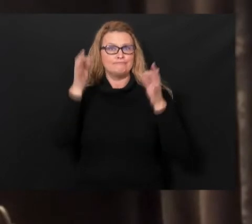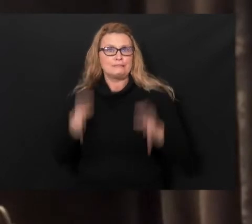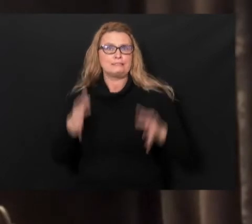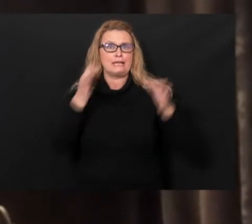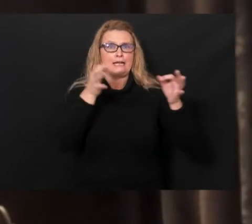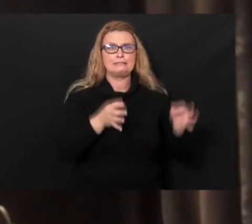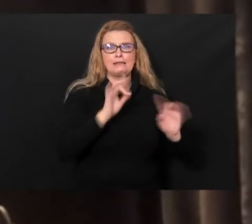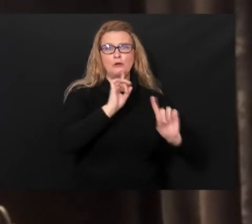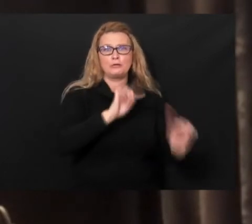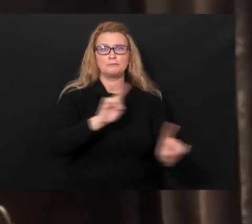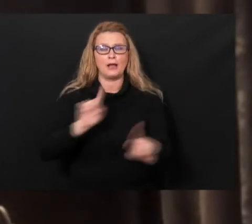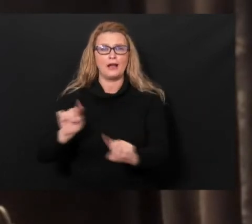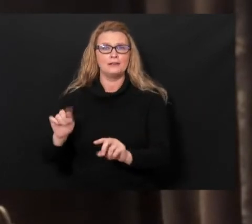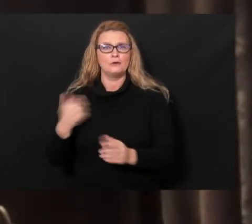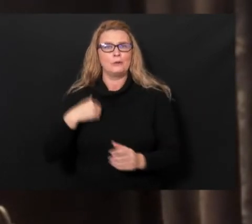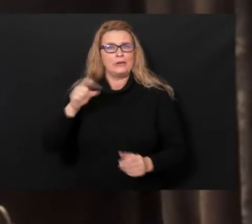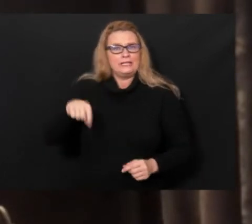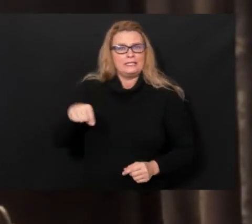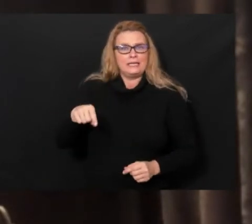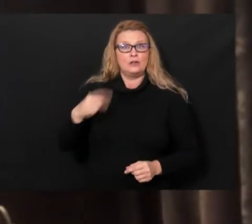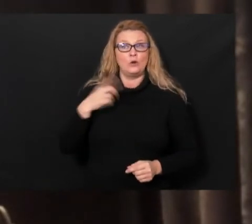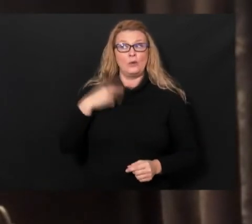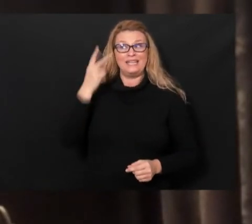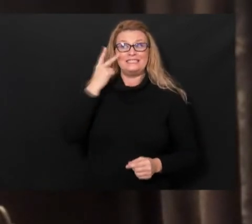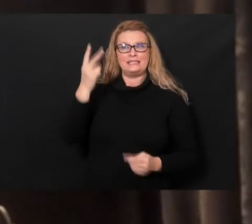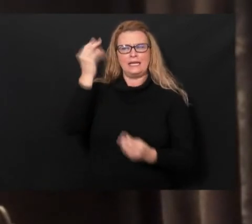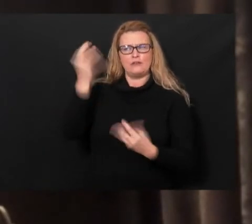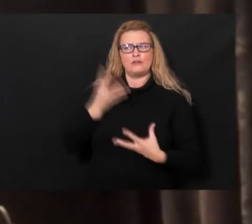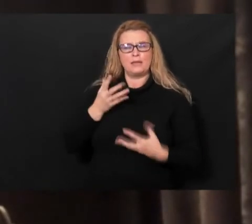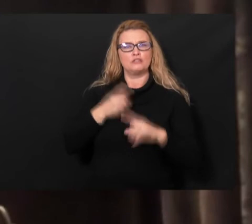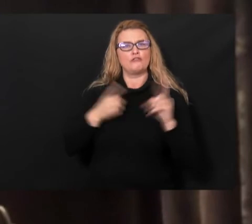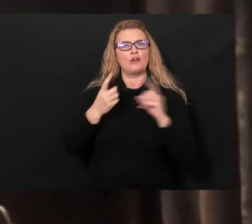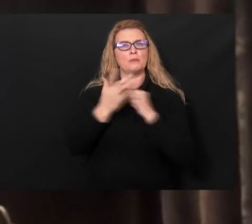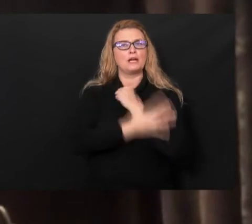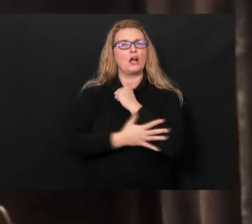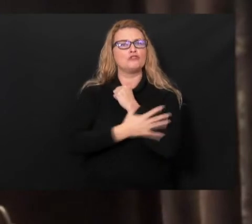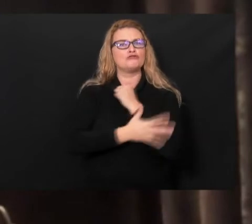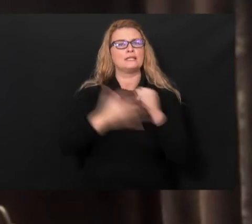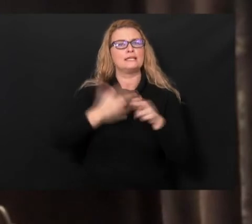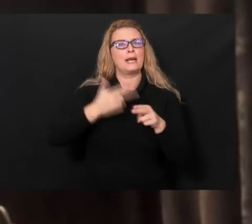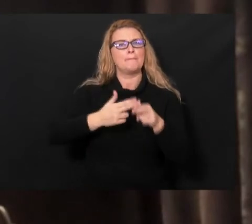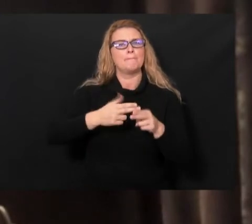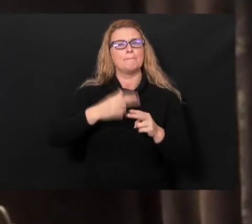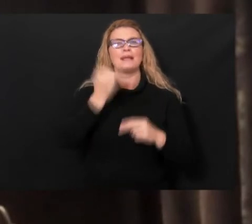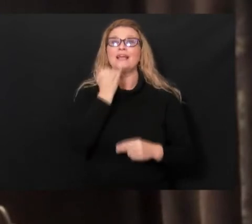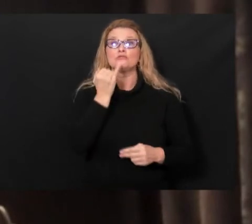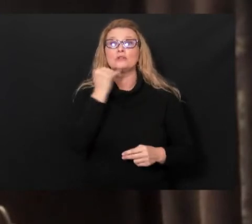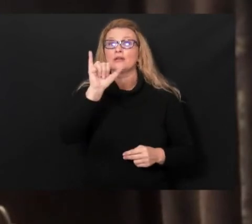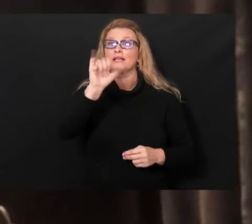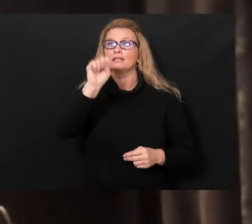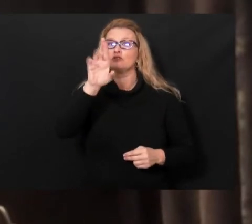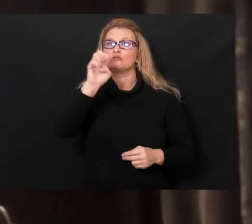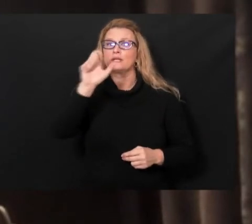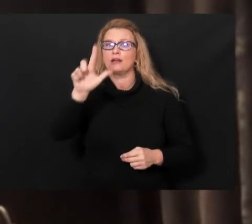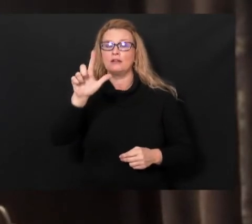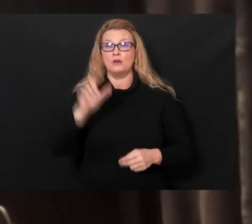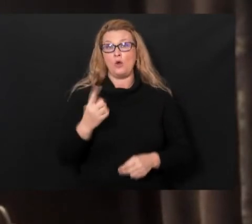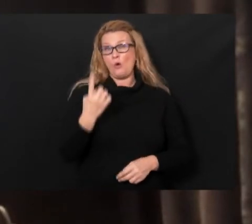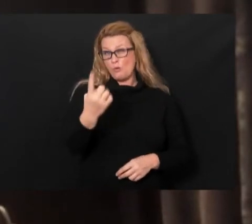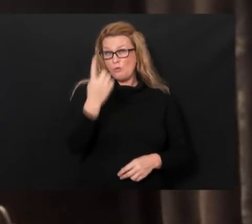we see information coming from Israel that suggests that a single shot of the Pfizer vaccine has